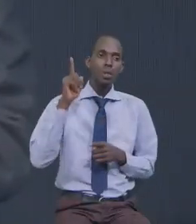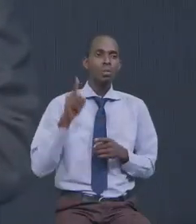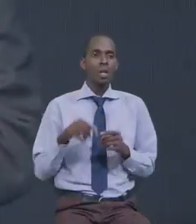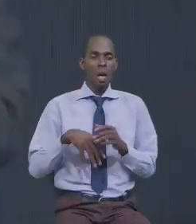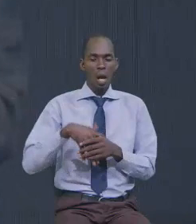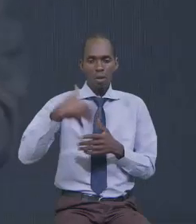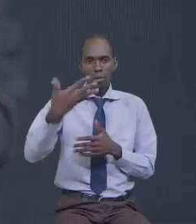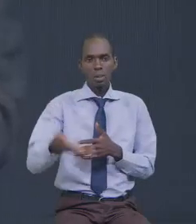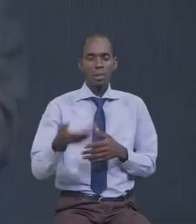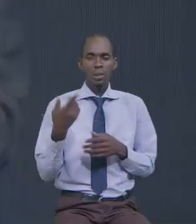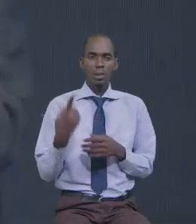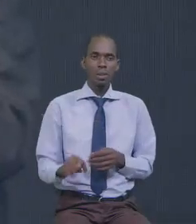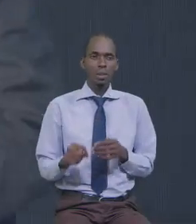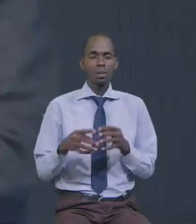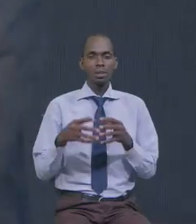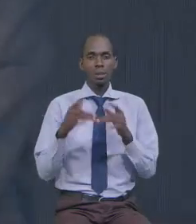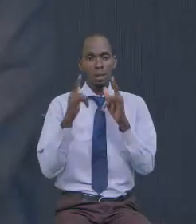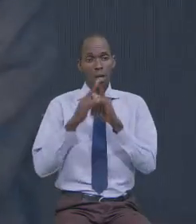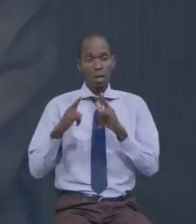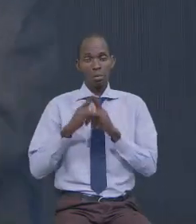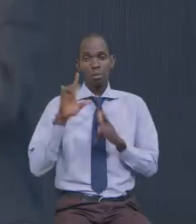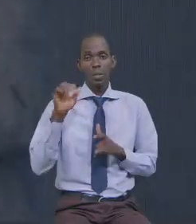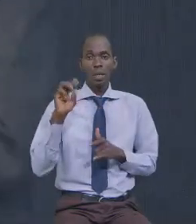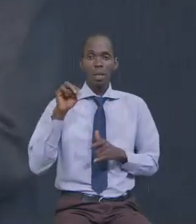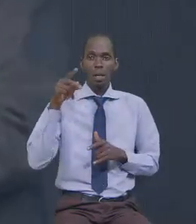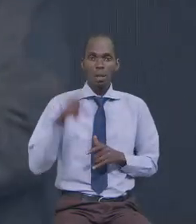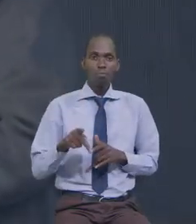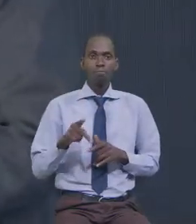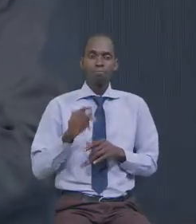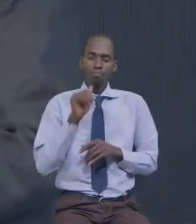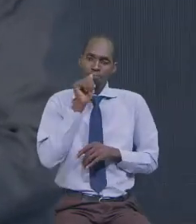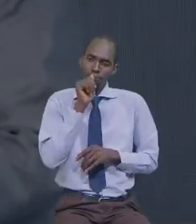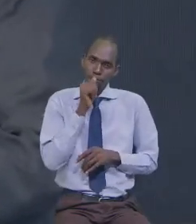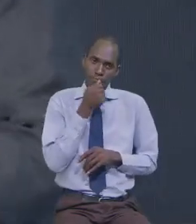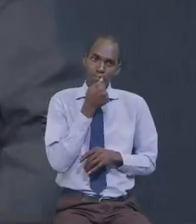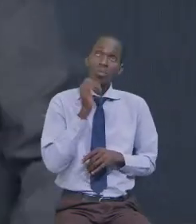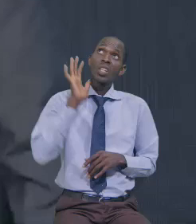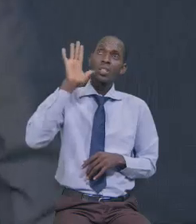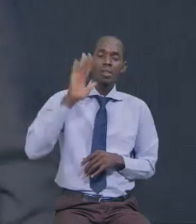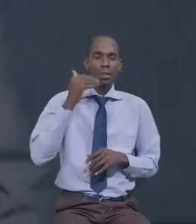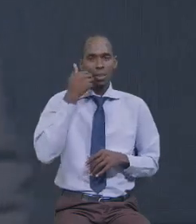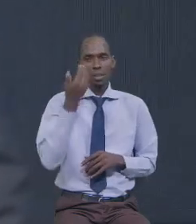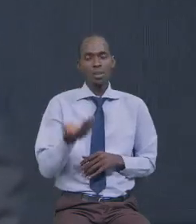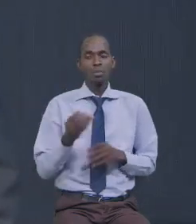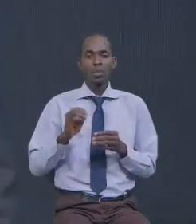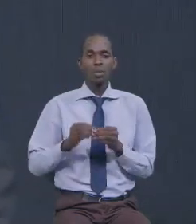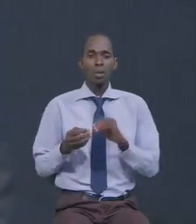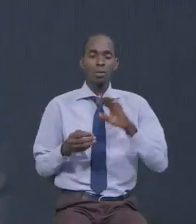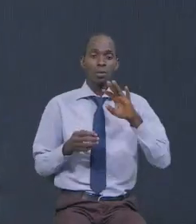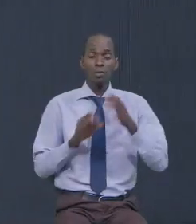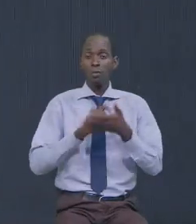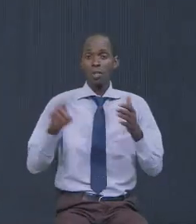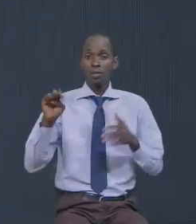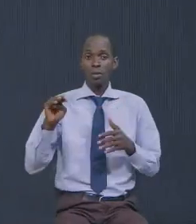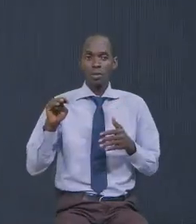camp, bearing his reproach. In verse 14, for here we